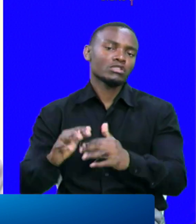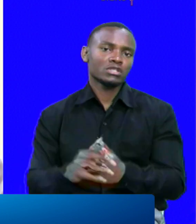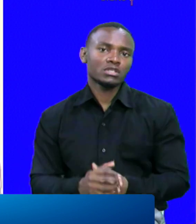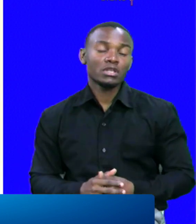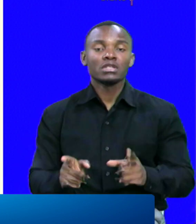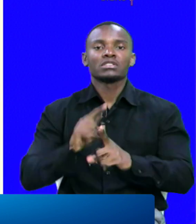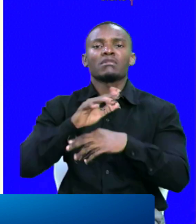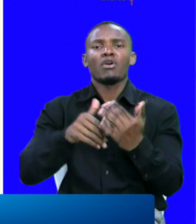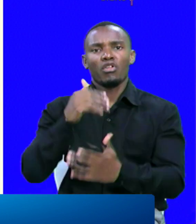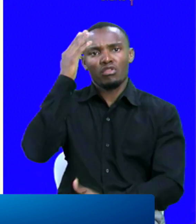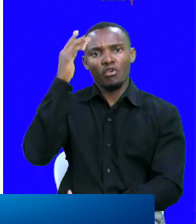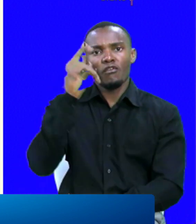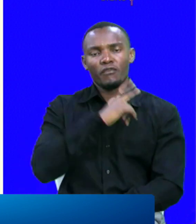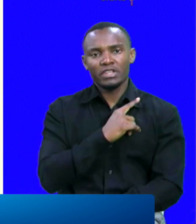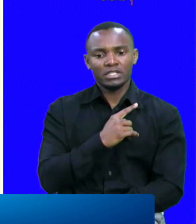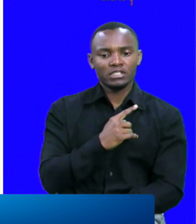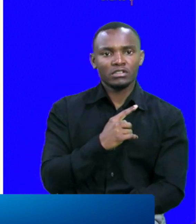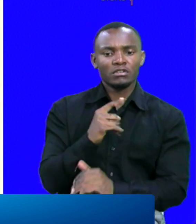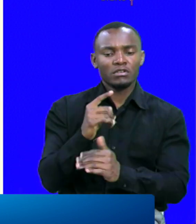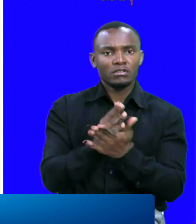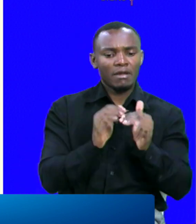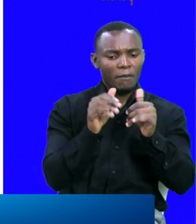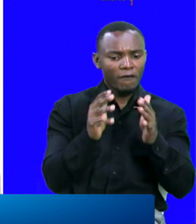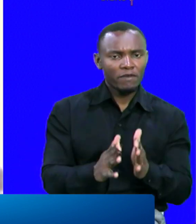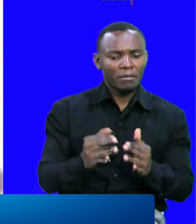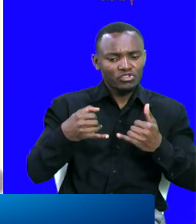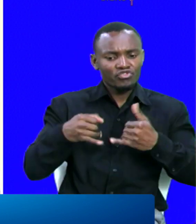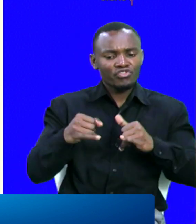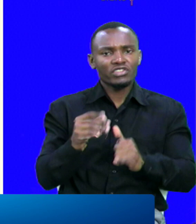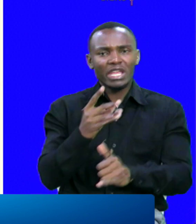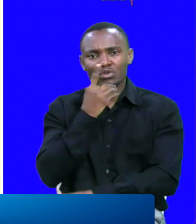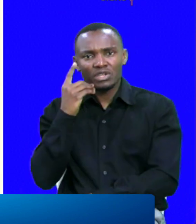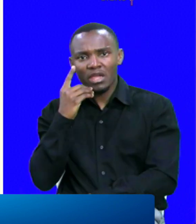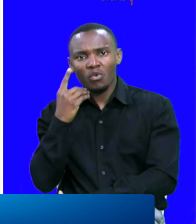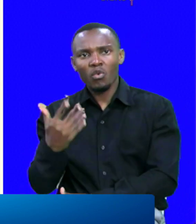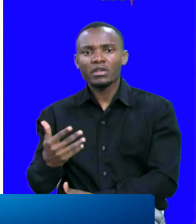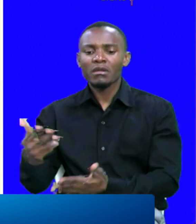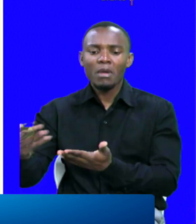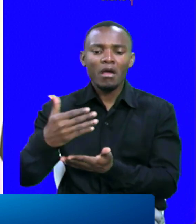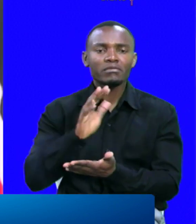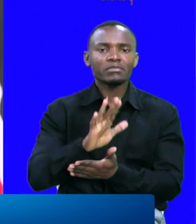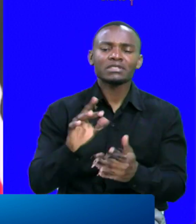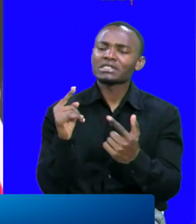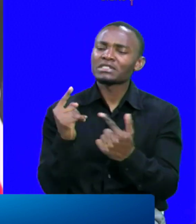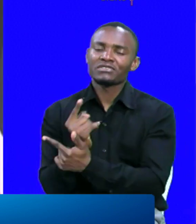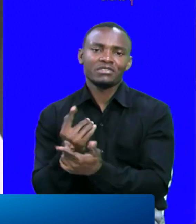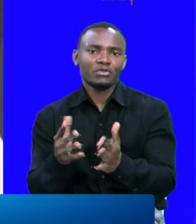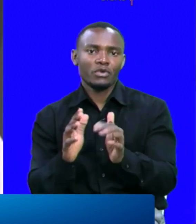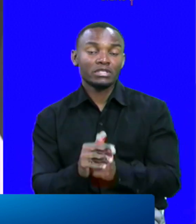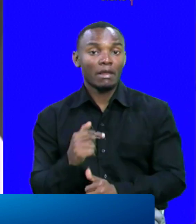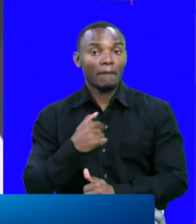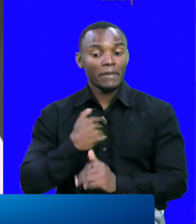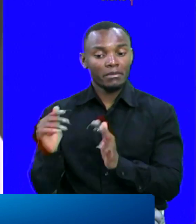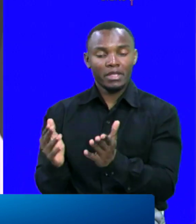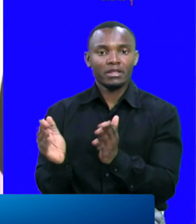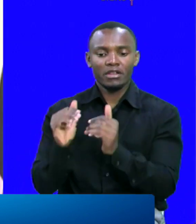Government of Kenya is going to meet half the bill for drying. Again, this is our